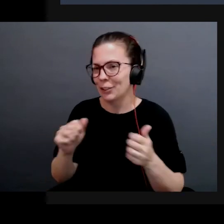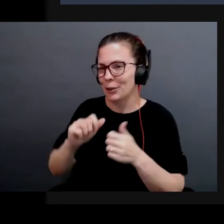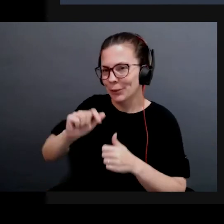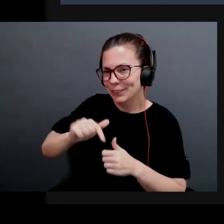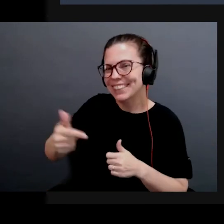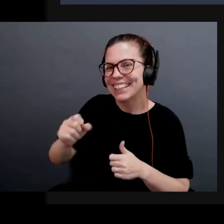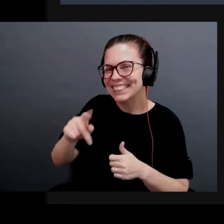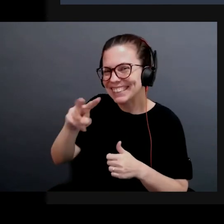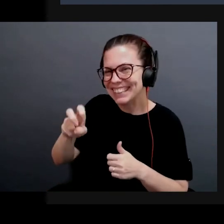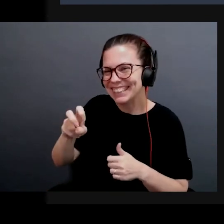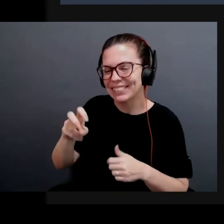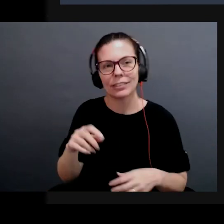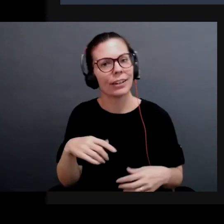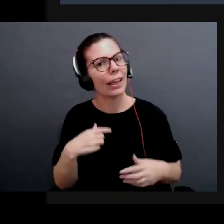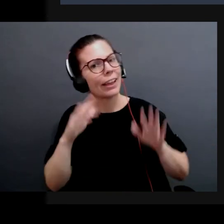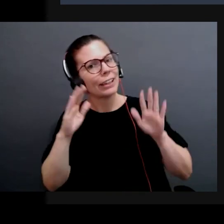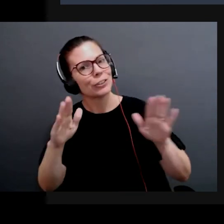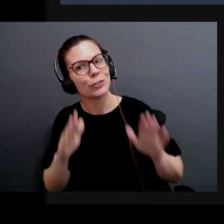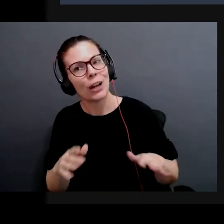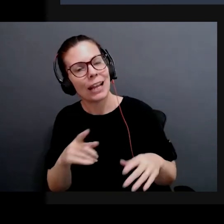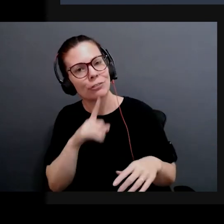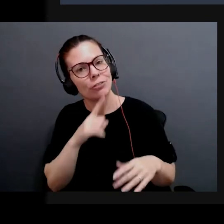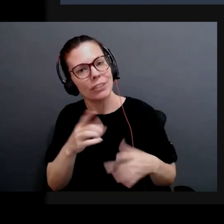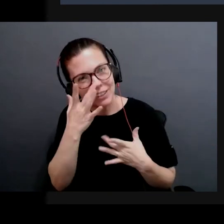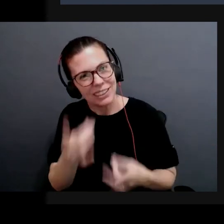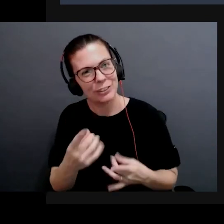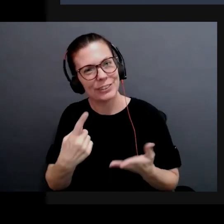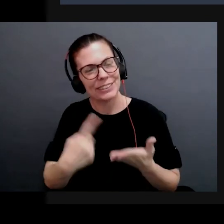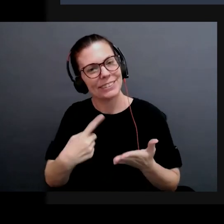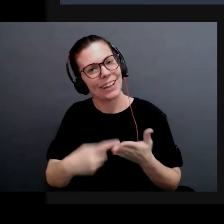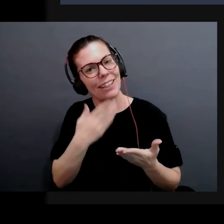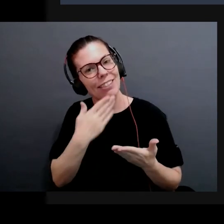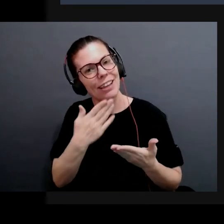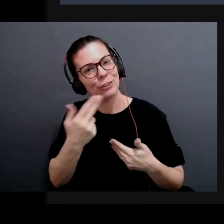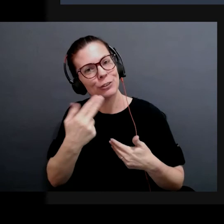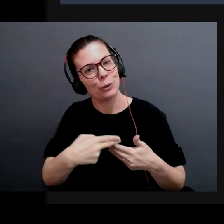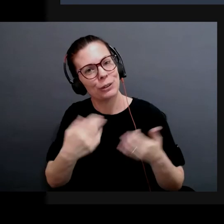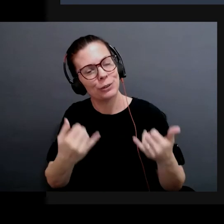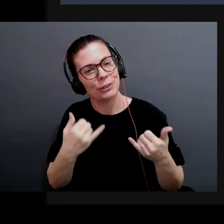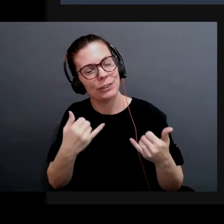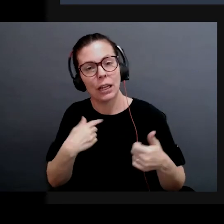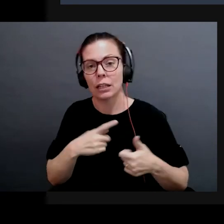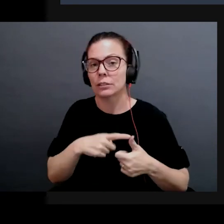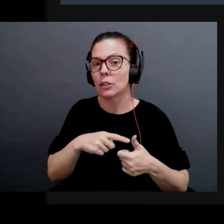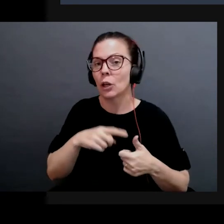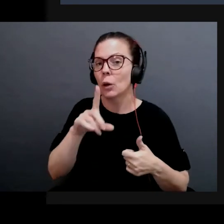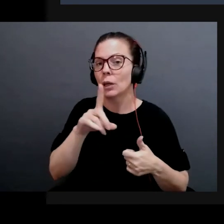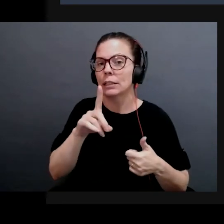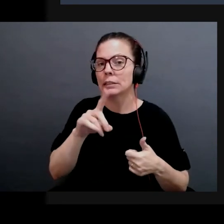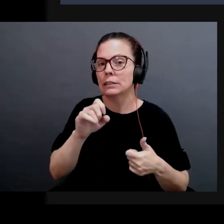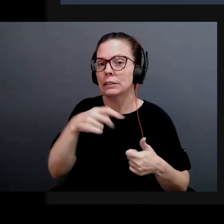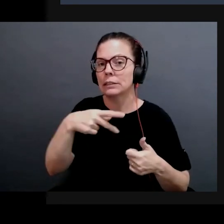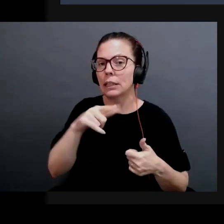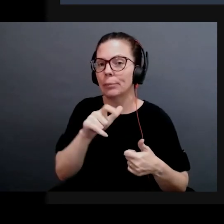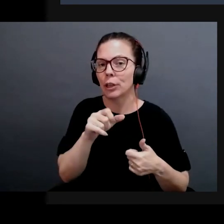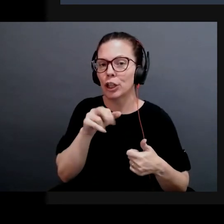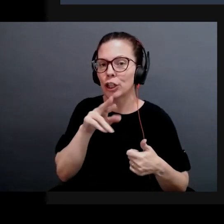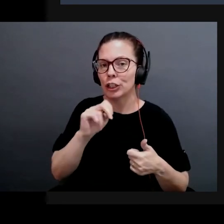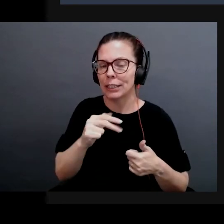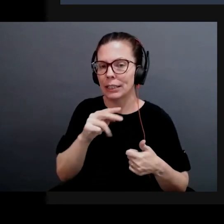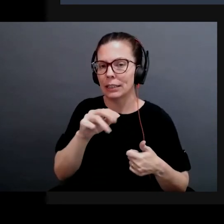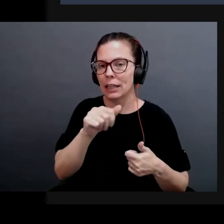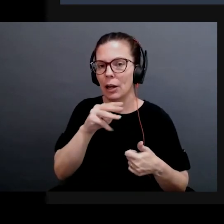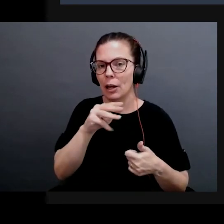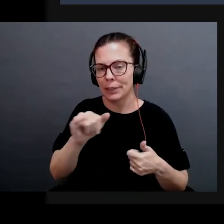this is great. So this has been a really interesting discussion. Thanks for joining me today. So we covered deep learning AMIs, we went into the containers, and then we just finished up